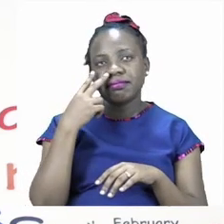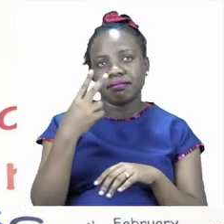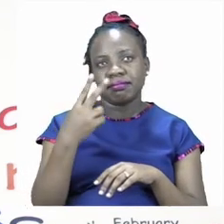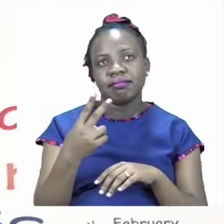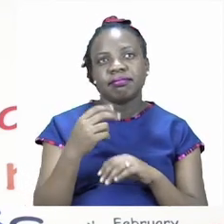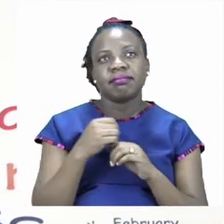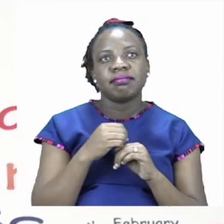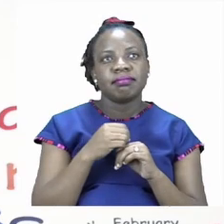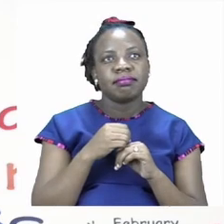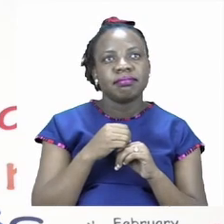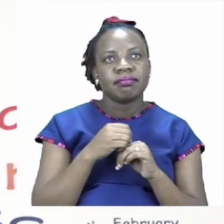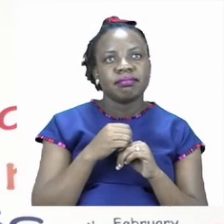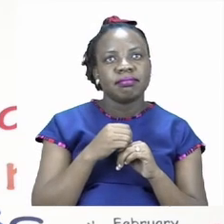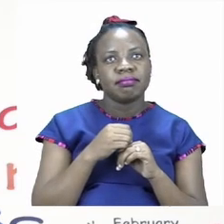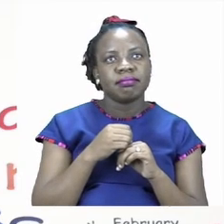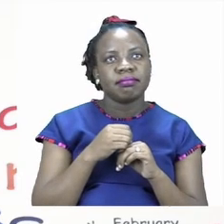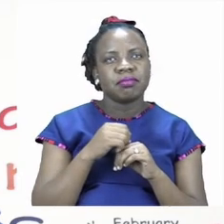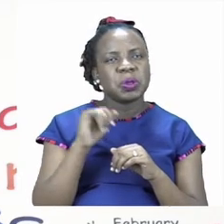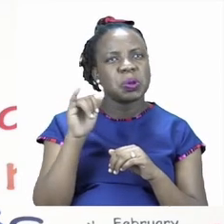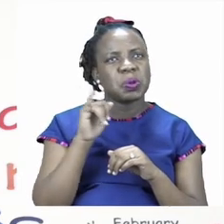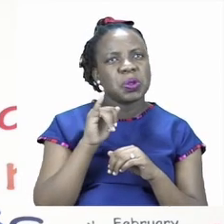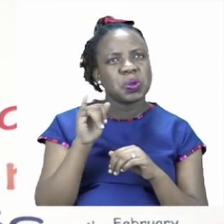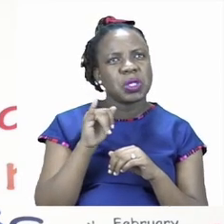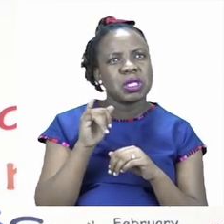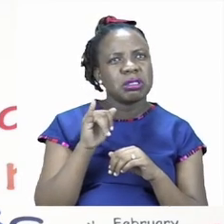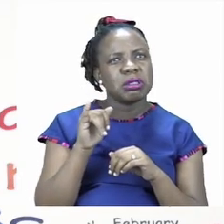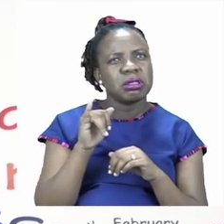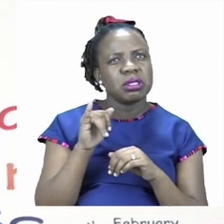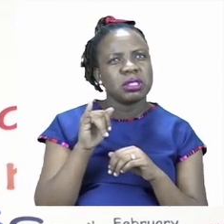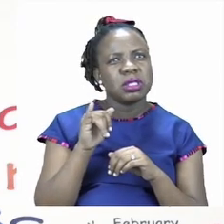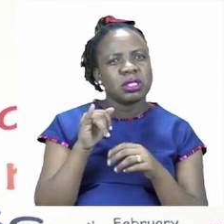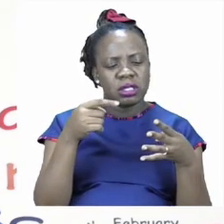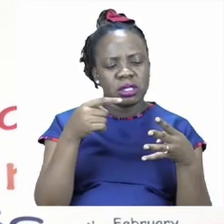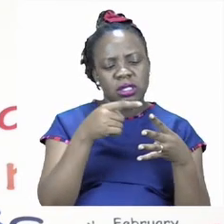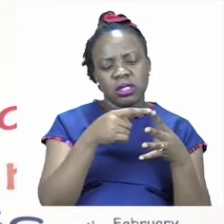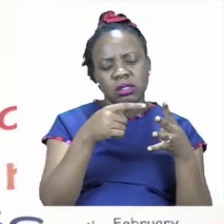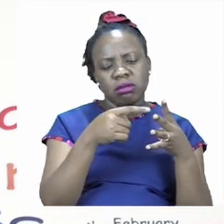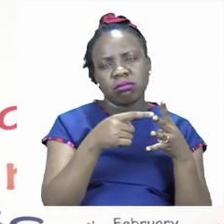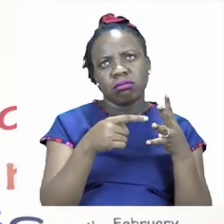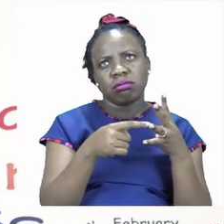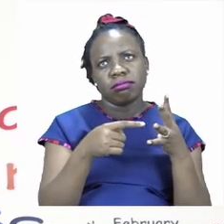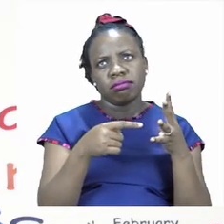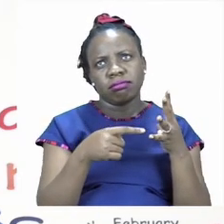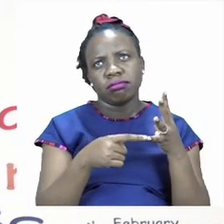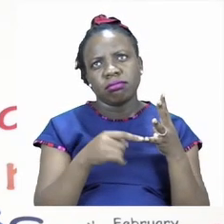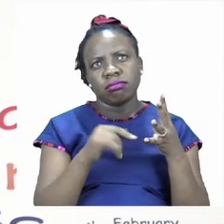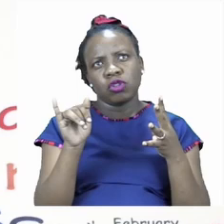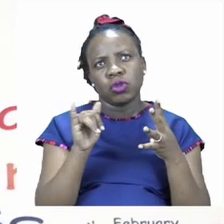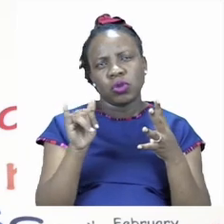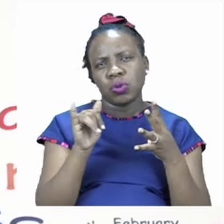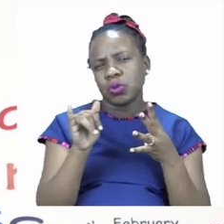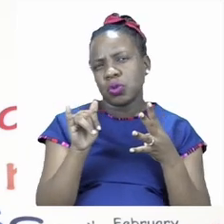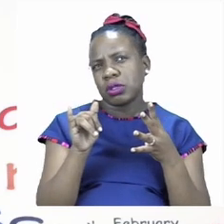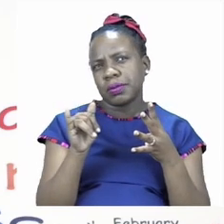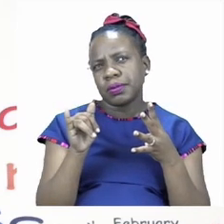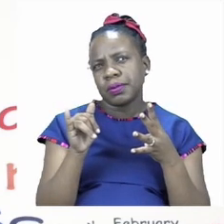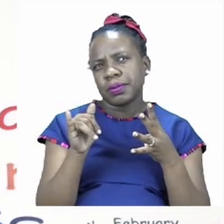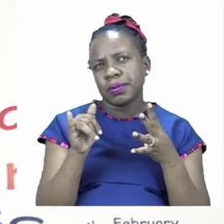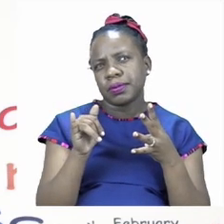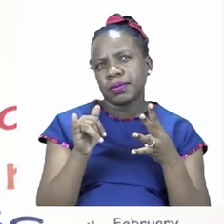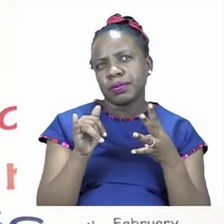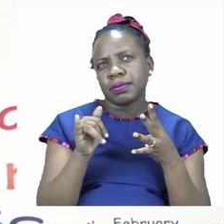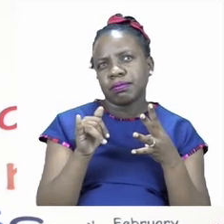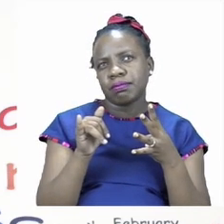Which word would be the one to fill in on the dash? Do we say, this is the best movie I've ever